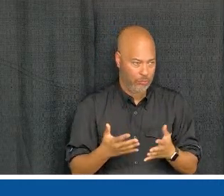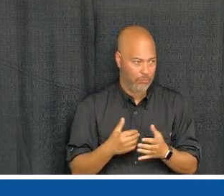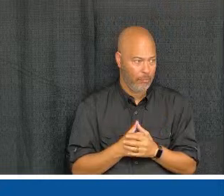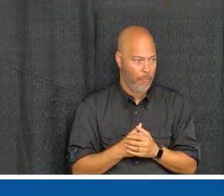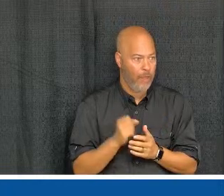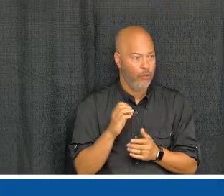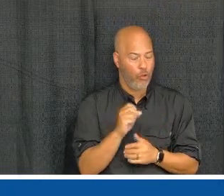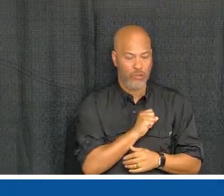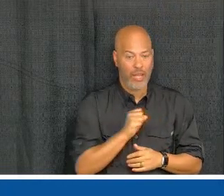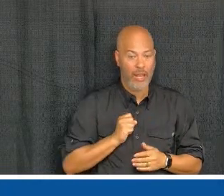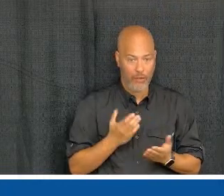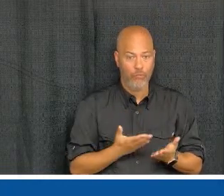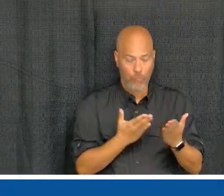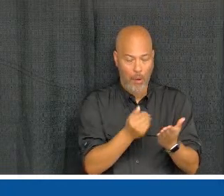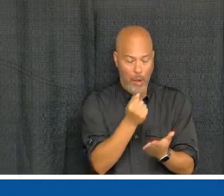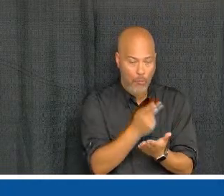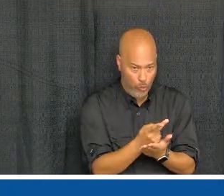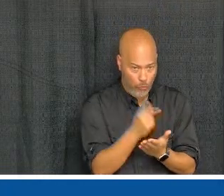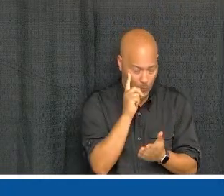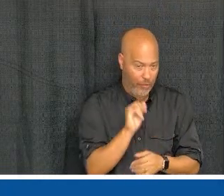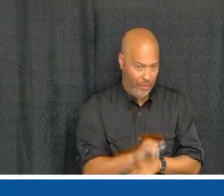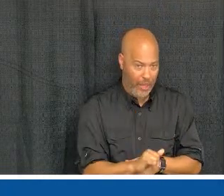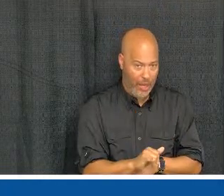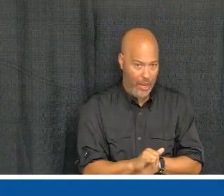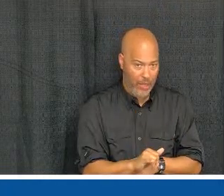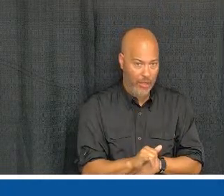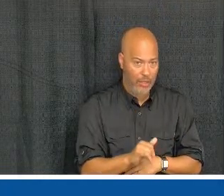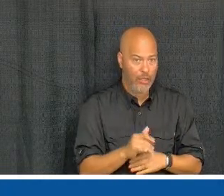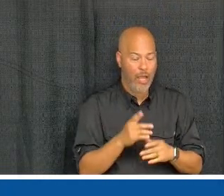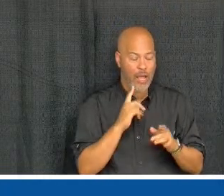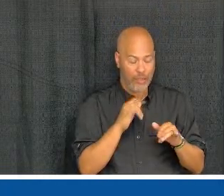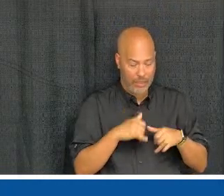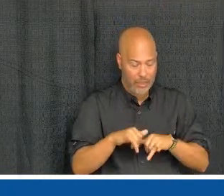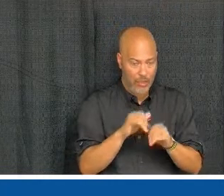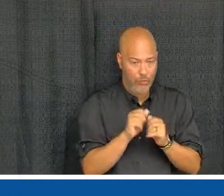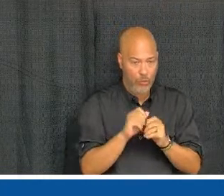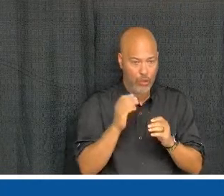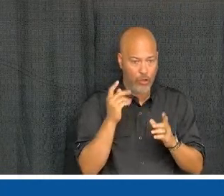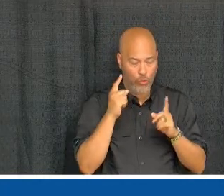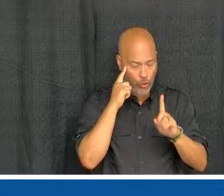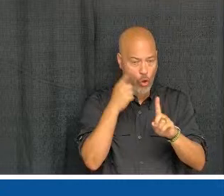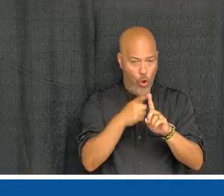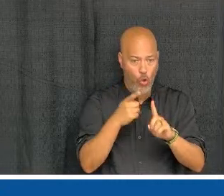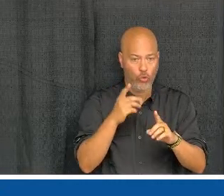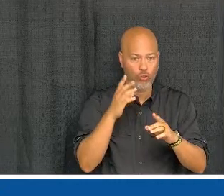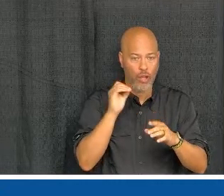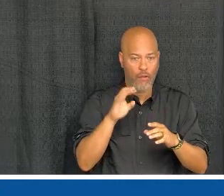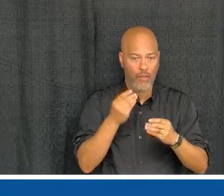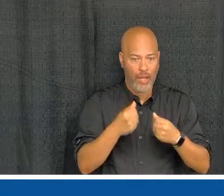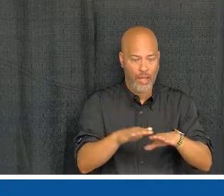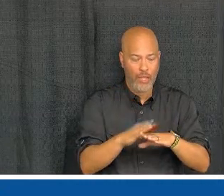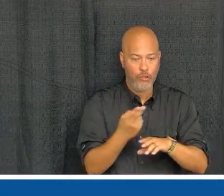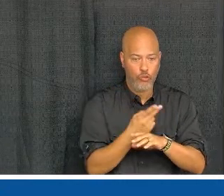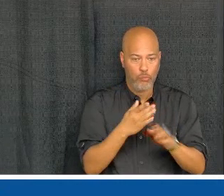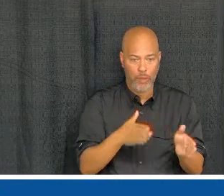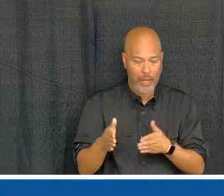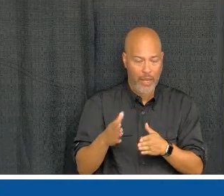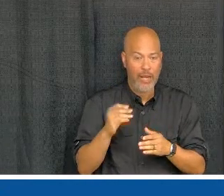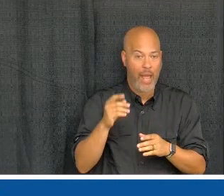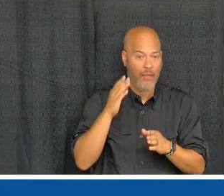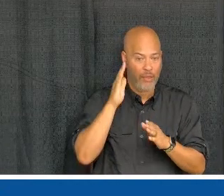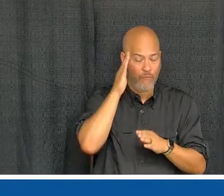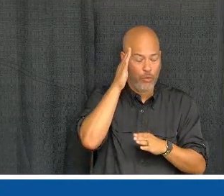So the staff does recommend approval of this. The request is consistent with the overall goals and objectives, and the adopted future land use